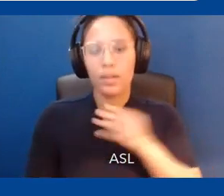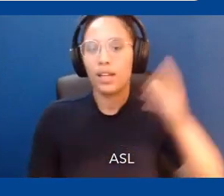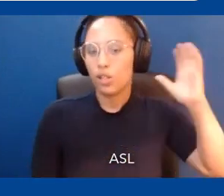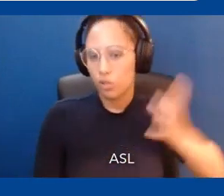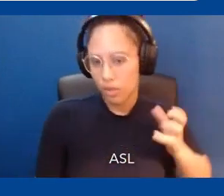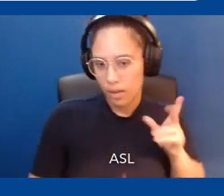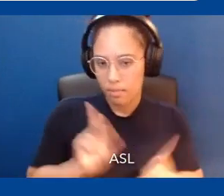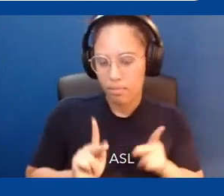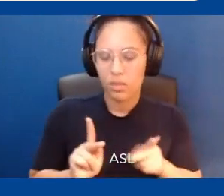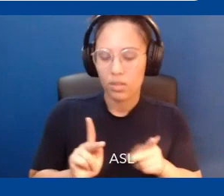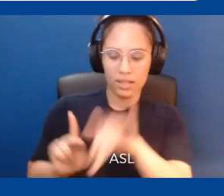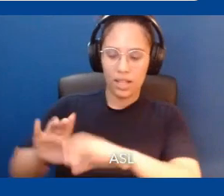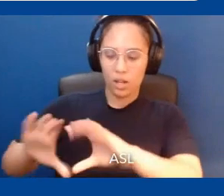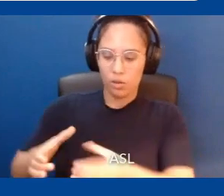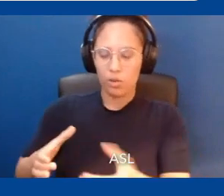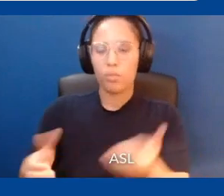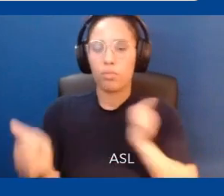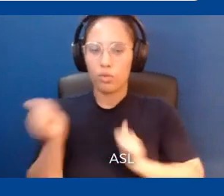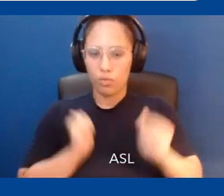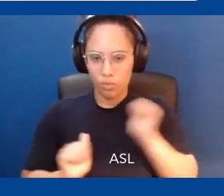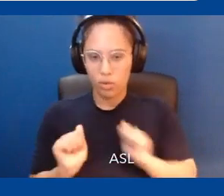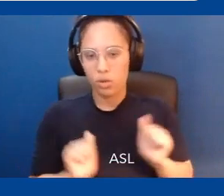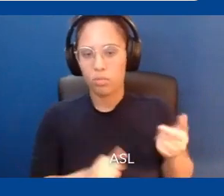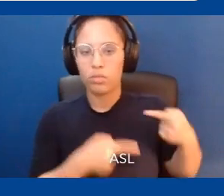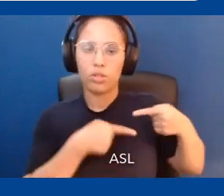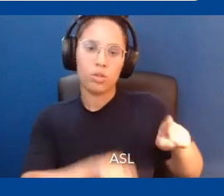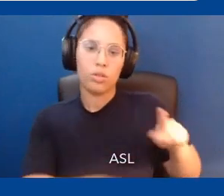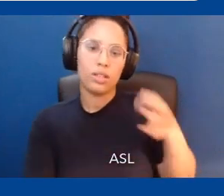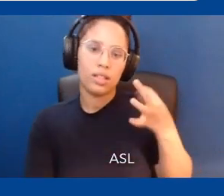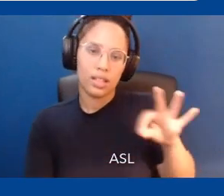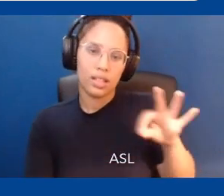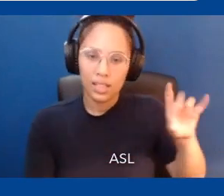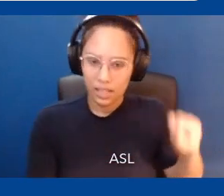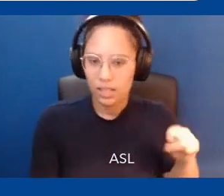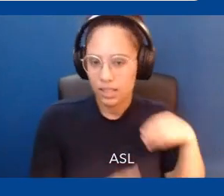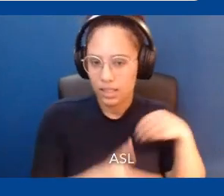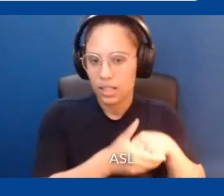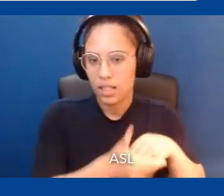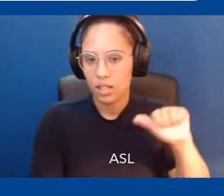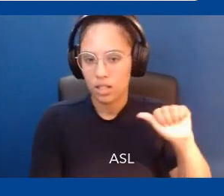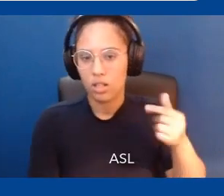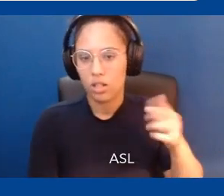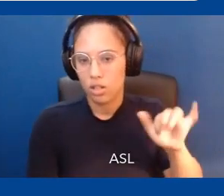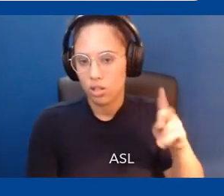performed during the 80s in Argentina. And